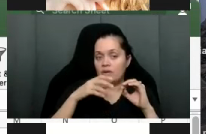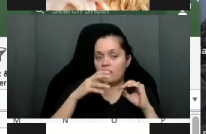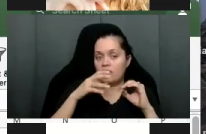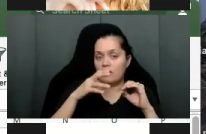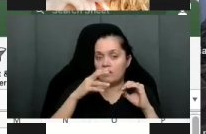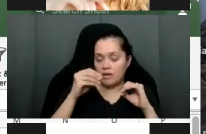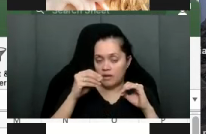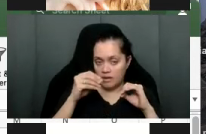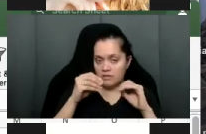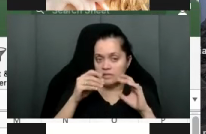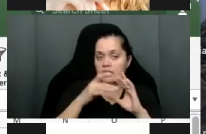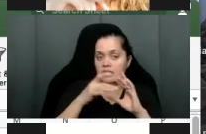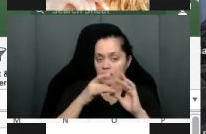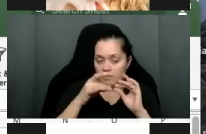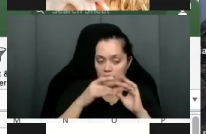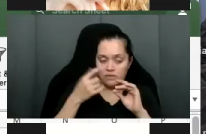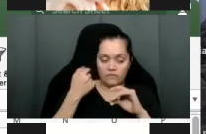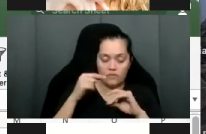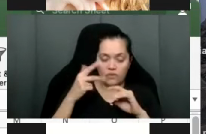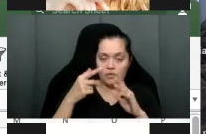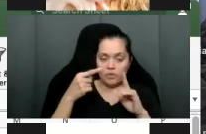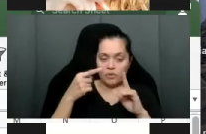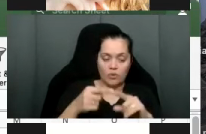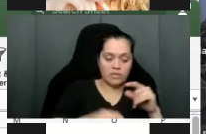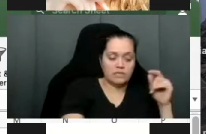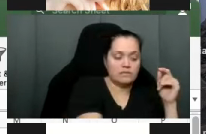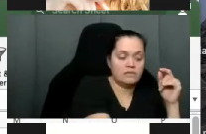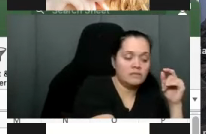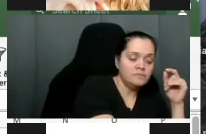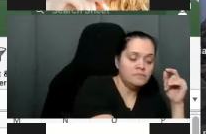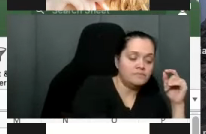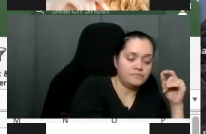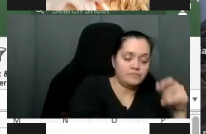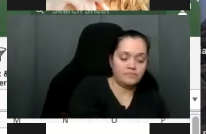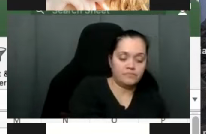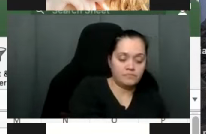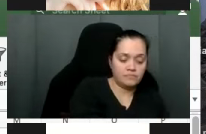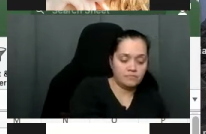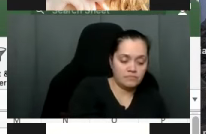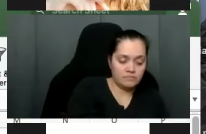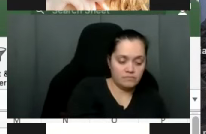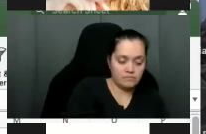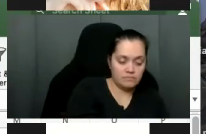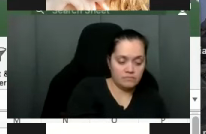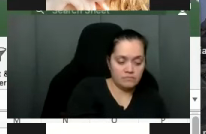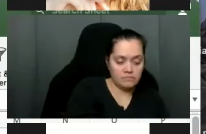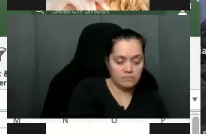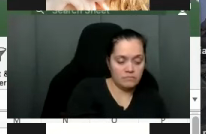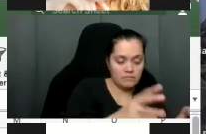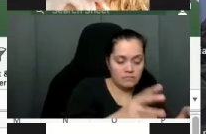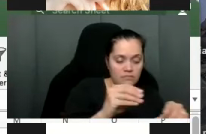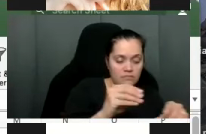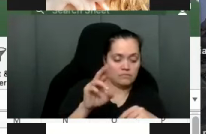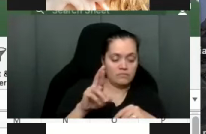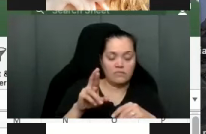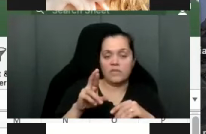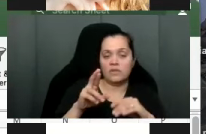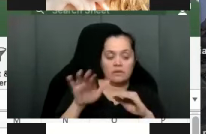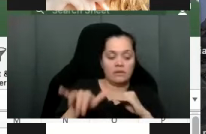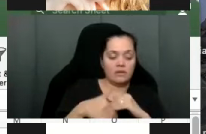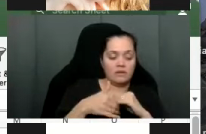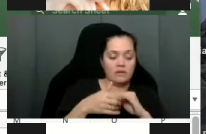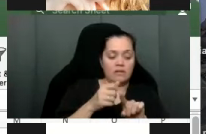and a comment for 3 points again. And or you can post a longer comment